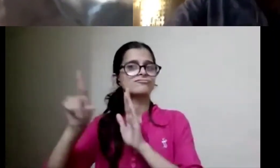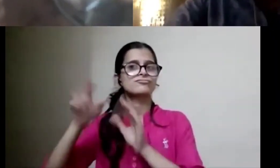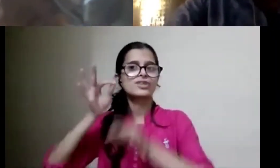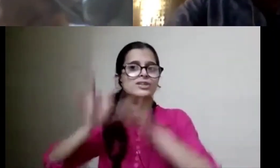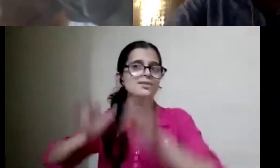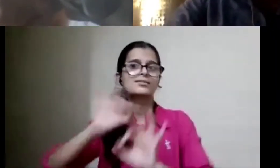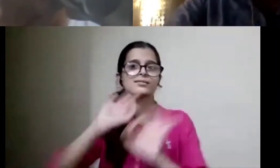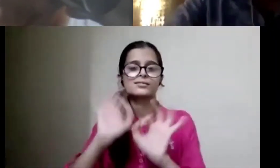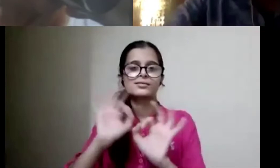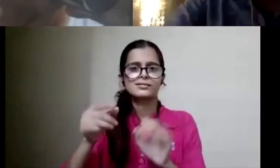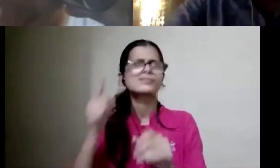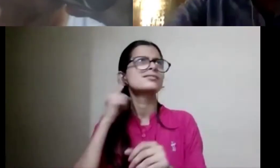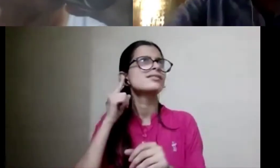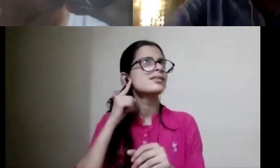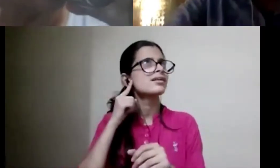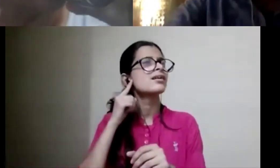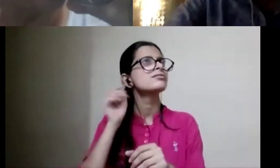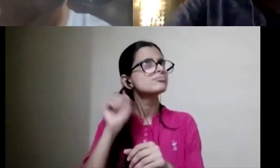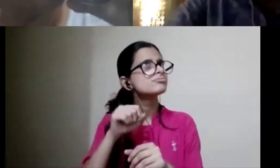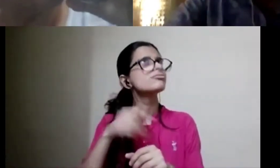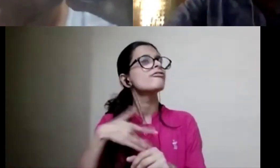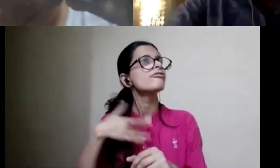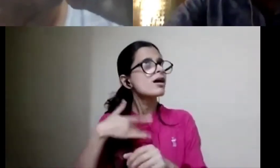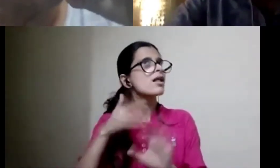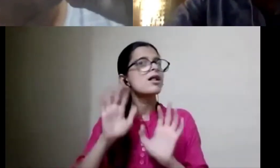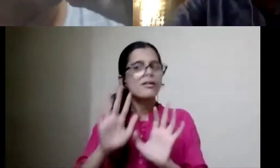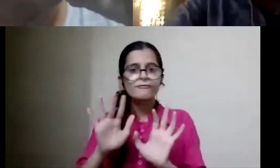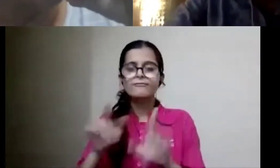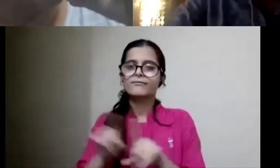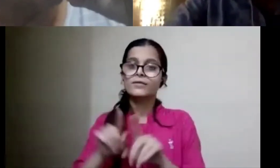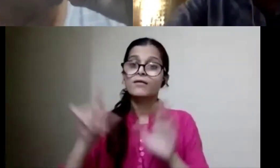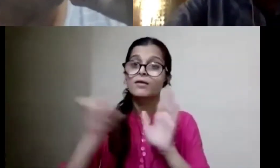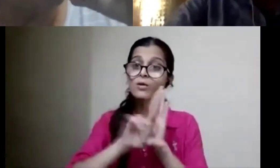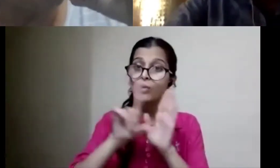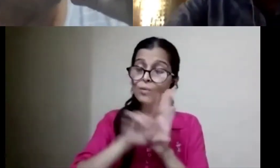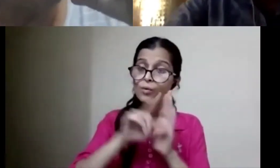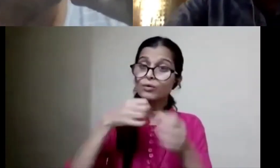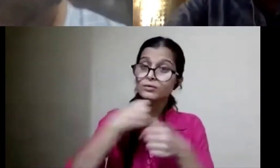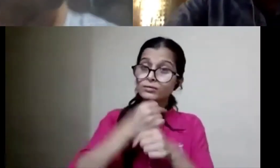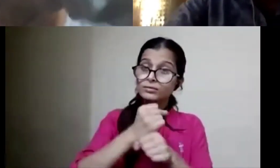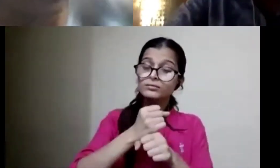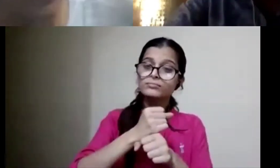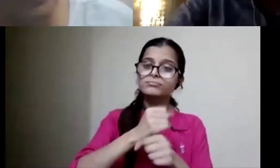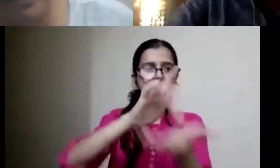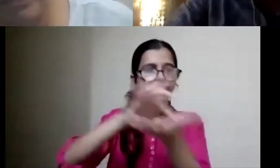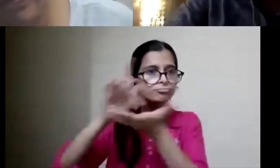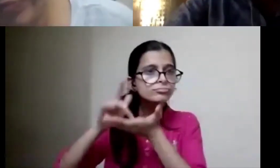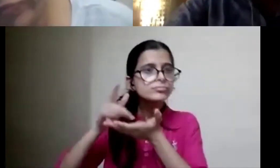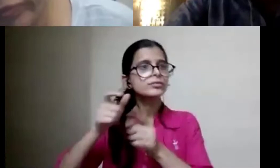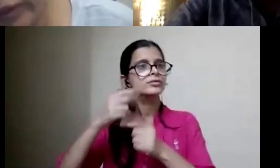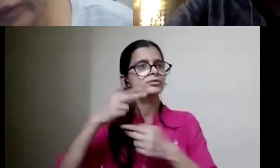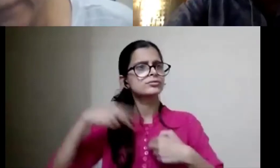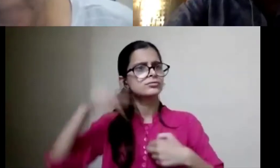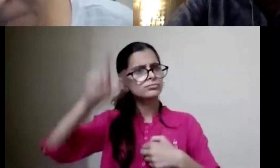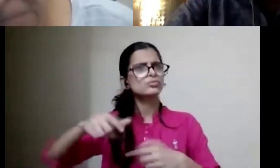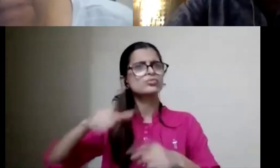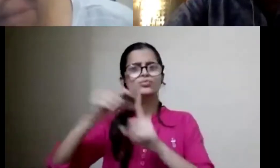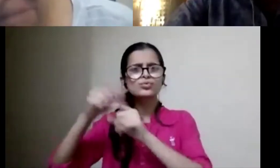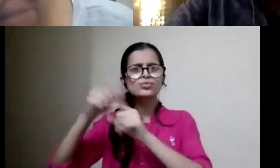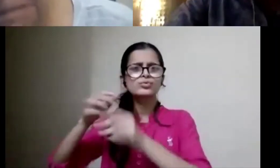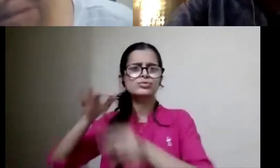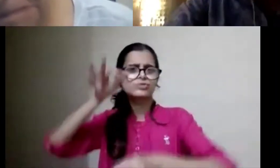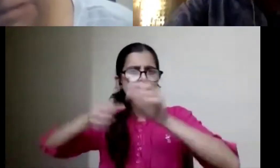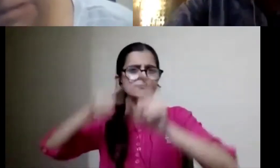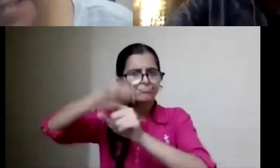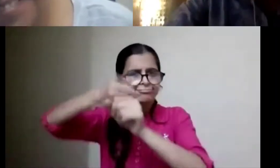it doesn't seem like a sound one, because law creates spaces for judges to do justice. This